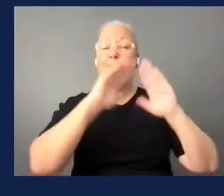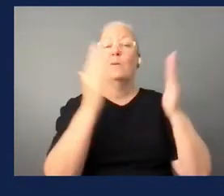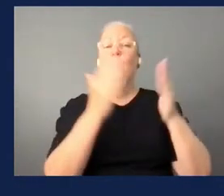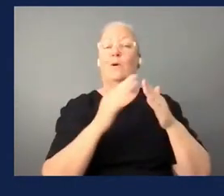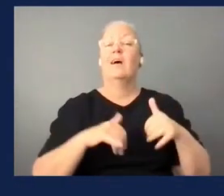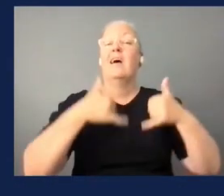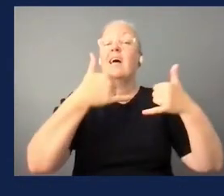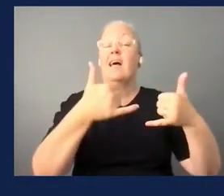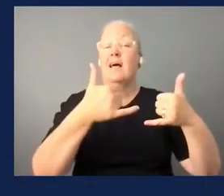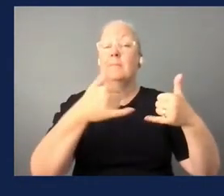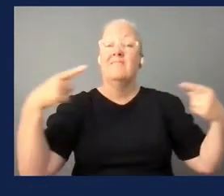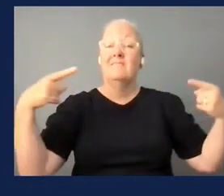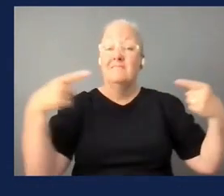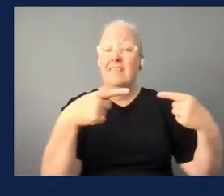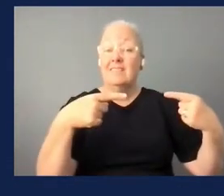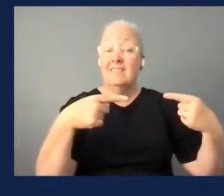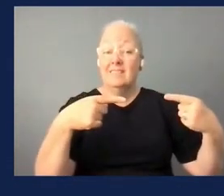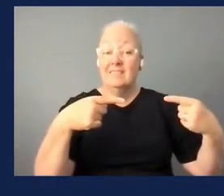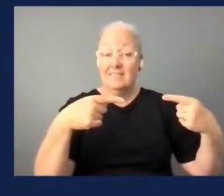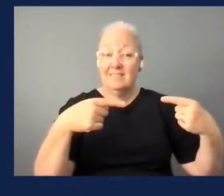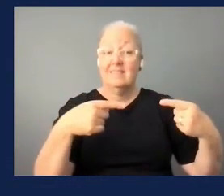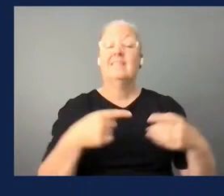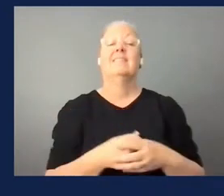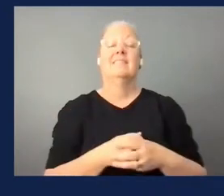lost against Team USA.